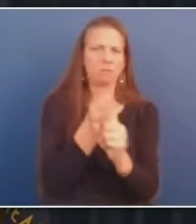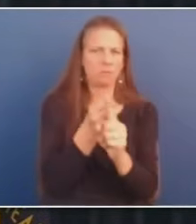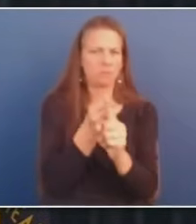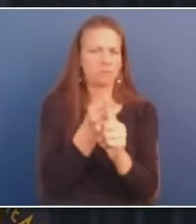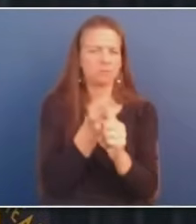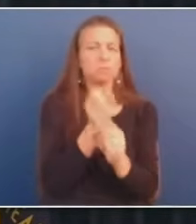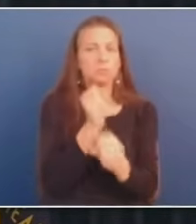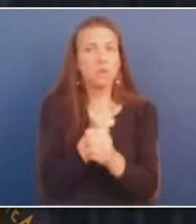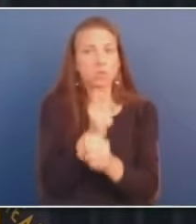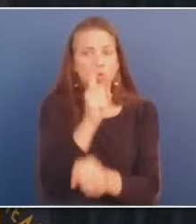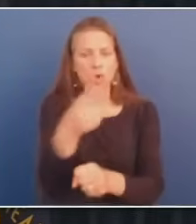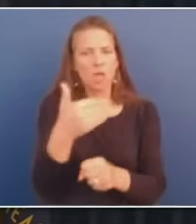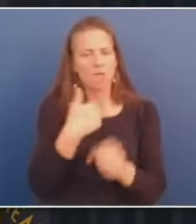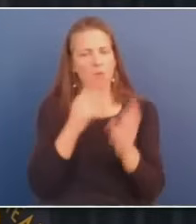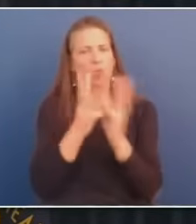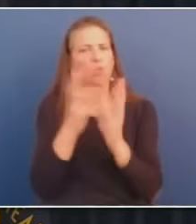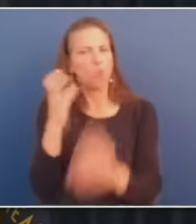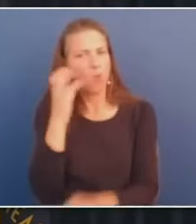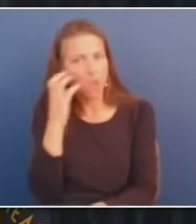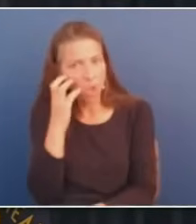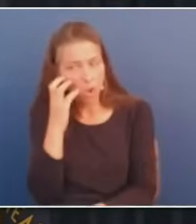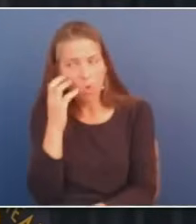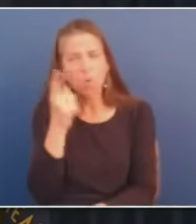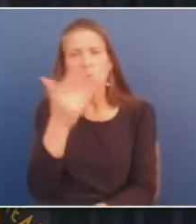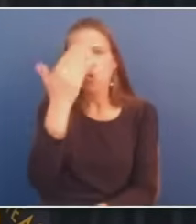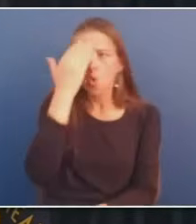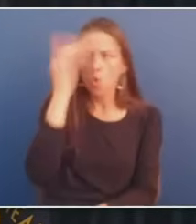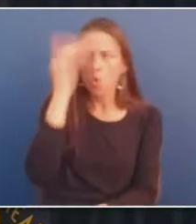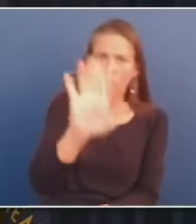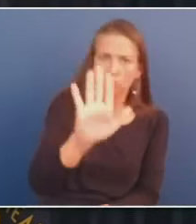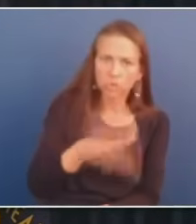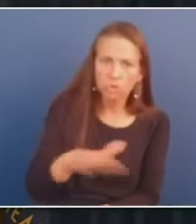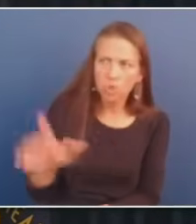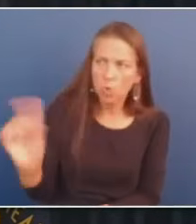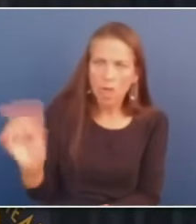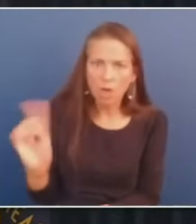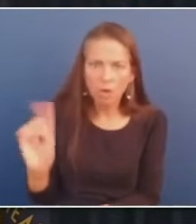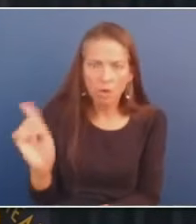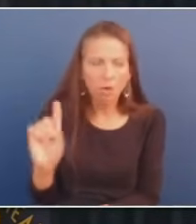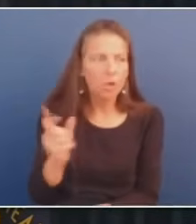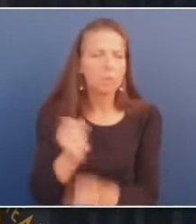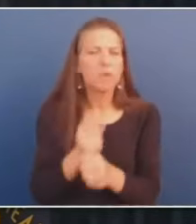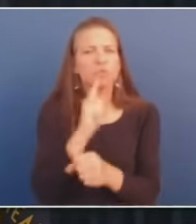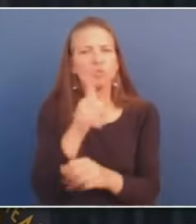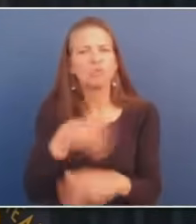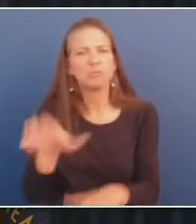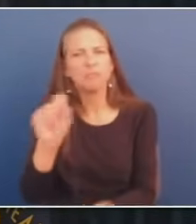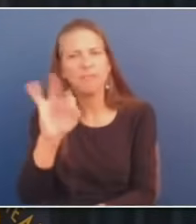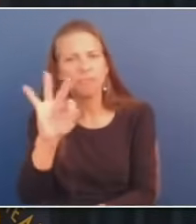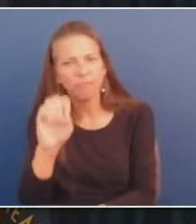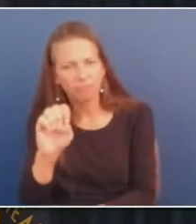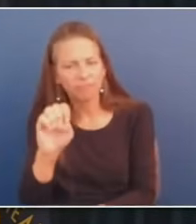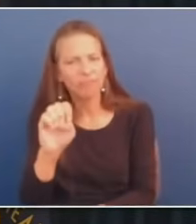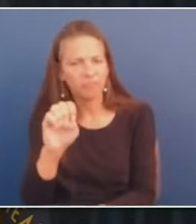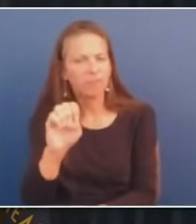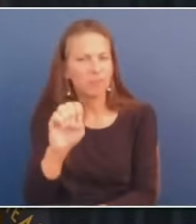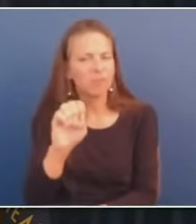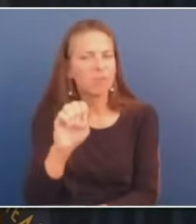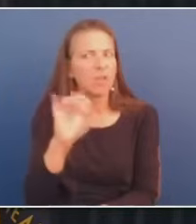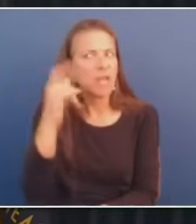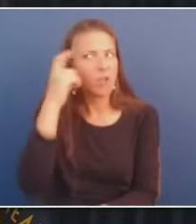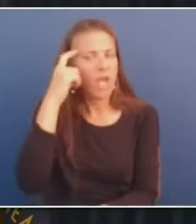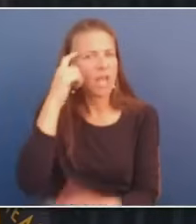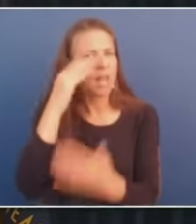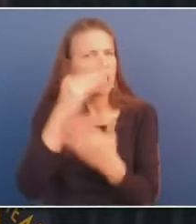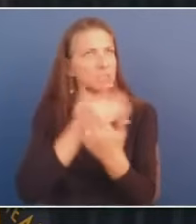that weather radio, knowing where your kids are and making sure they are in a safe place. You know, go through that list in your head. This is